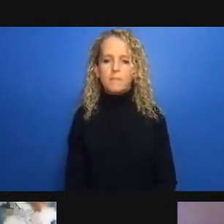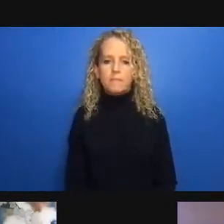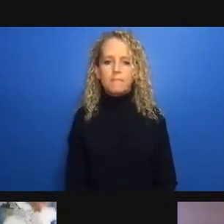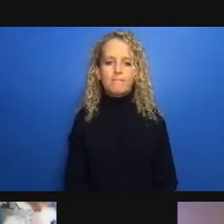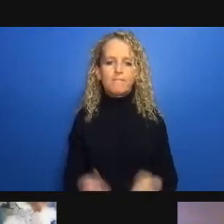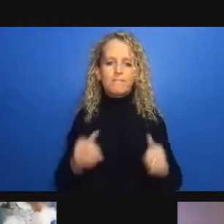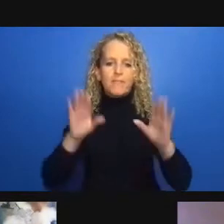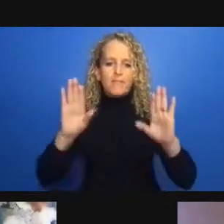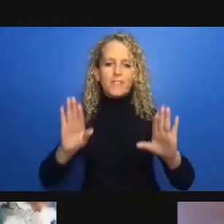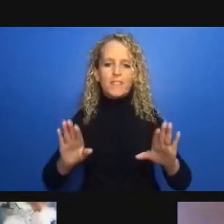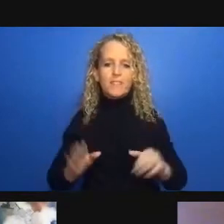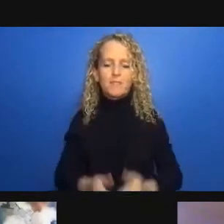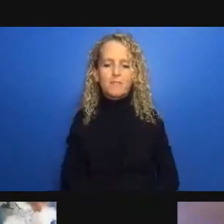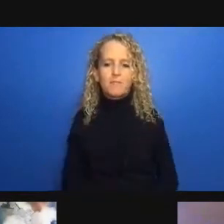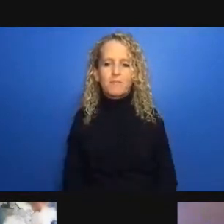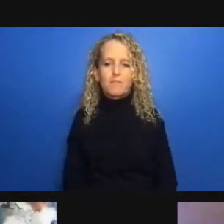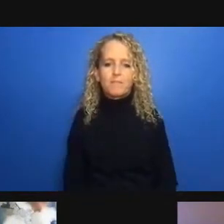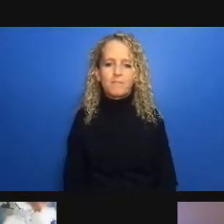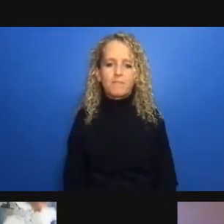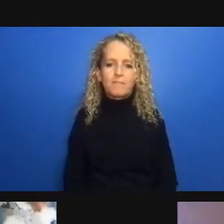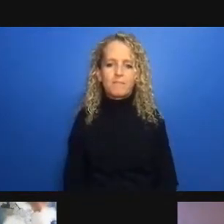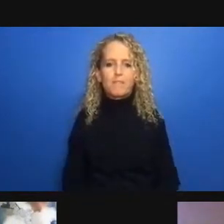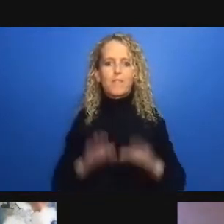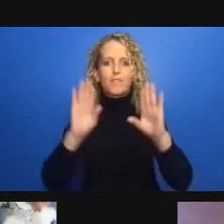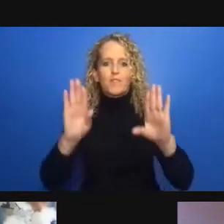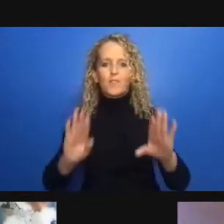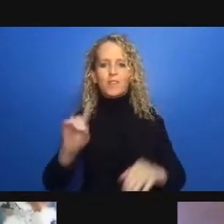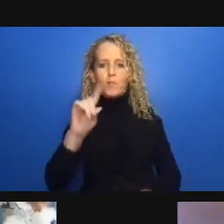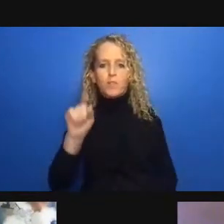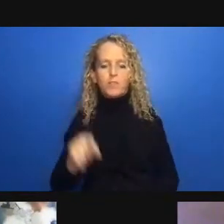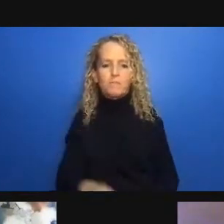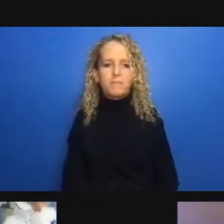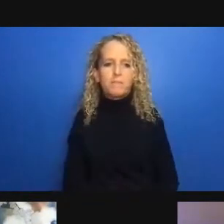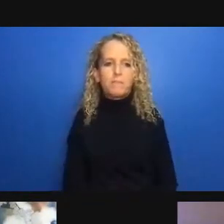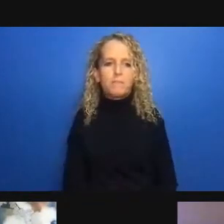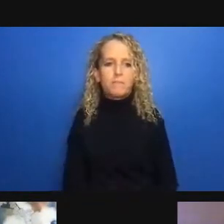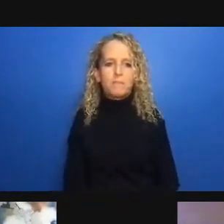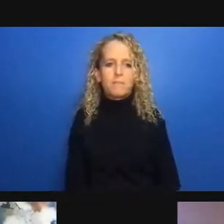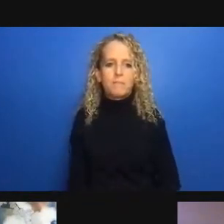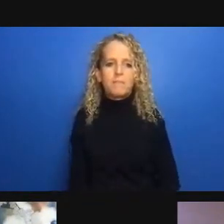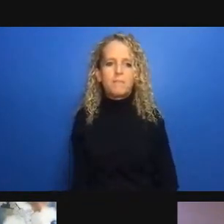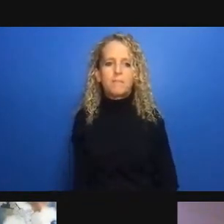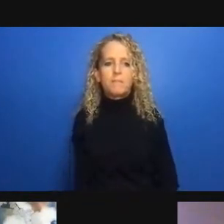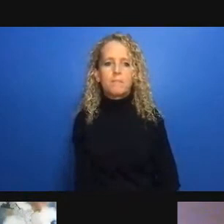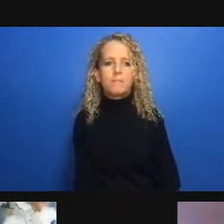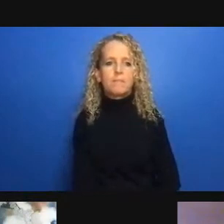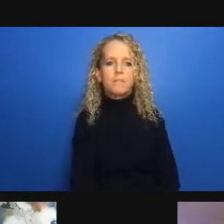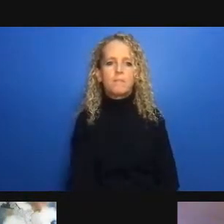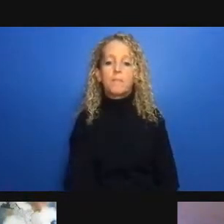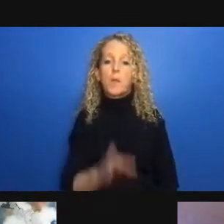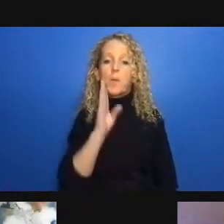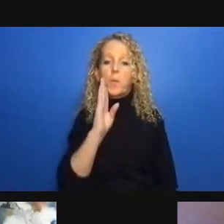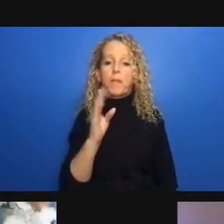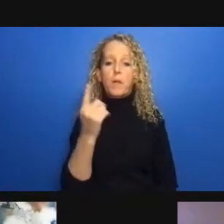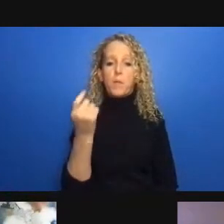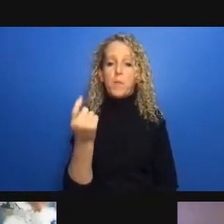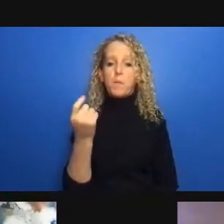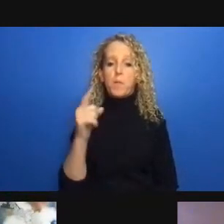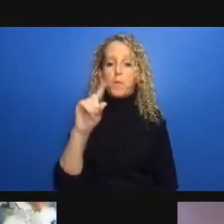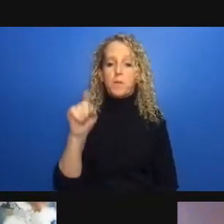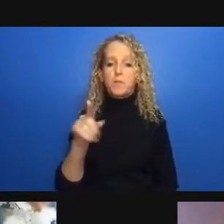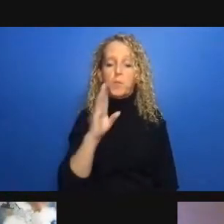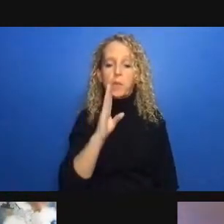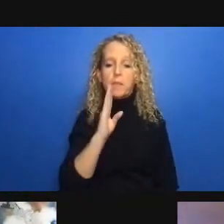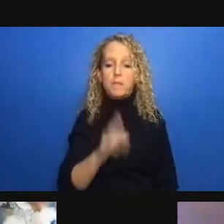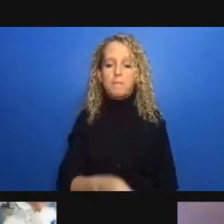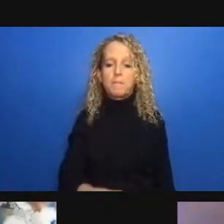Fantastic. That was a great question. I think we are going to do perhaps one more question. So here we go. As